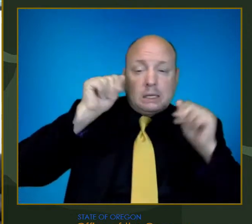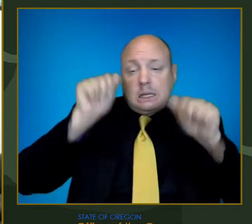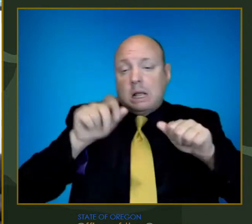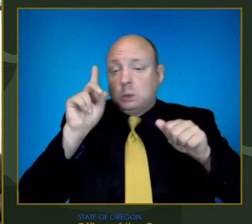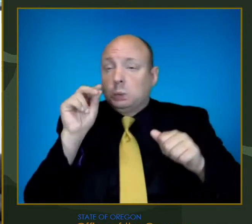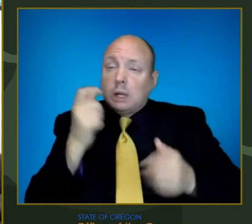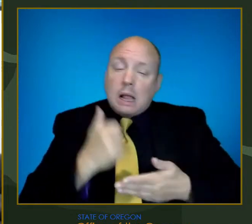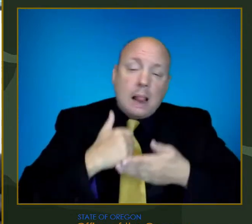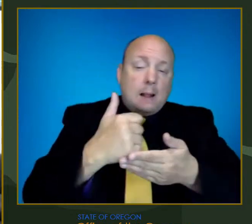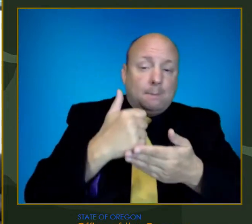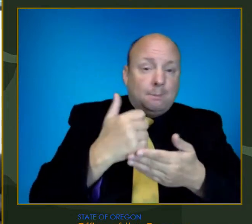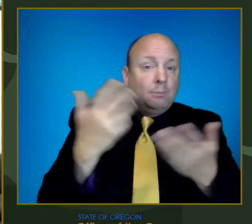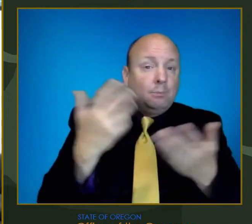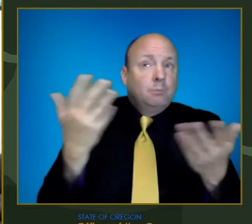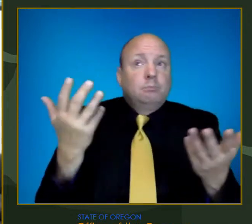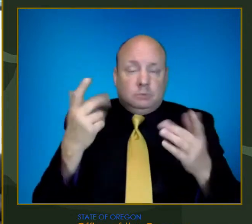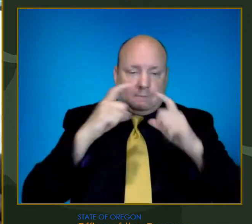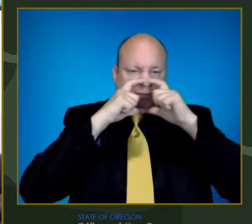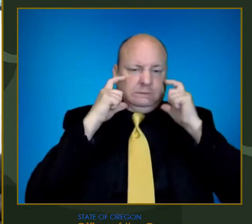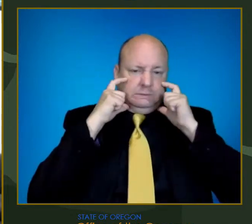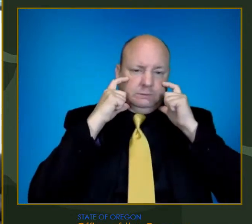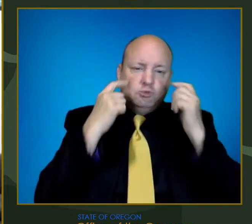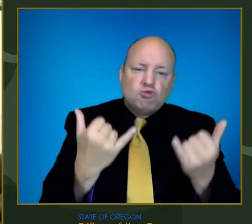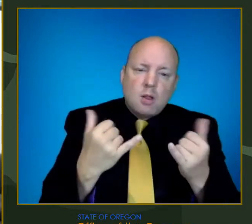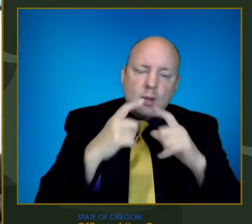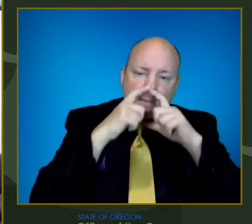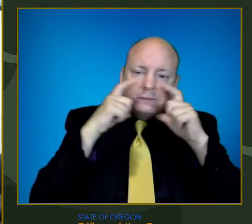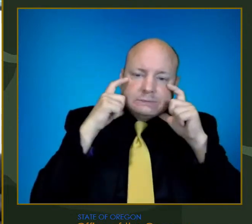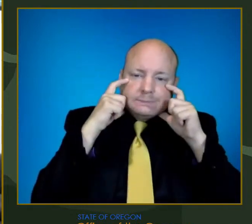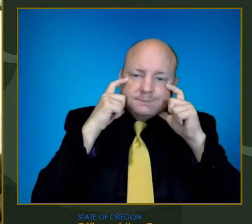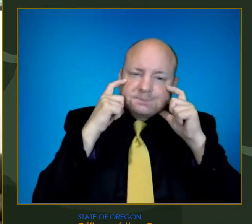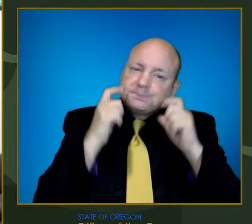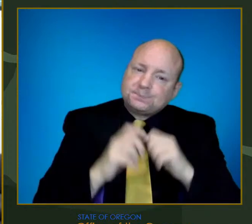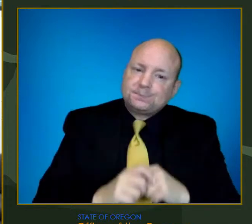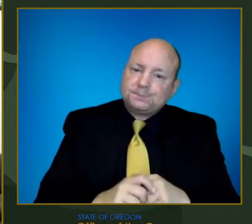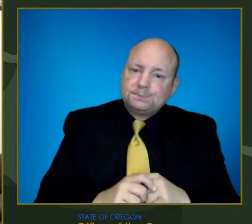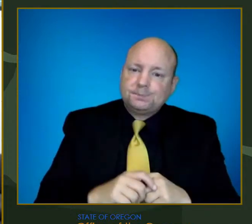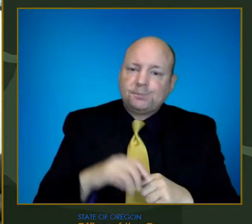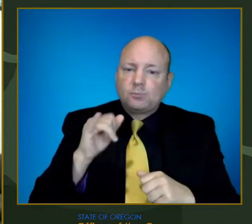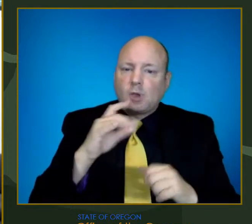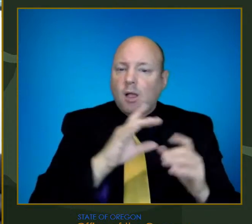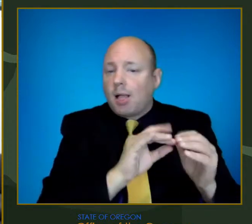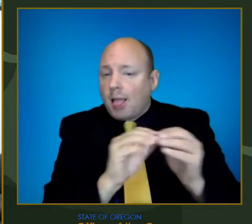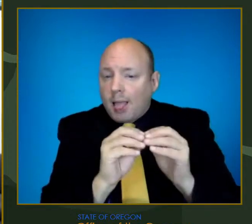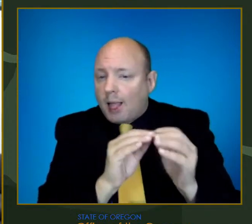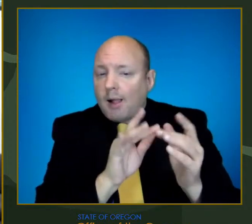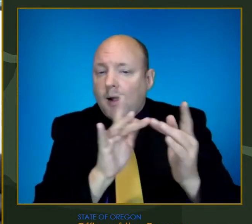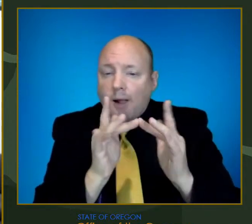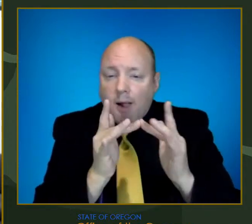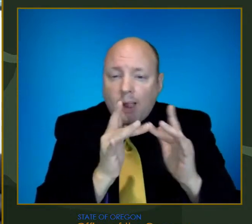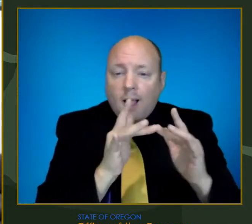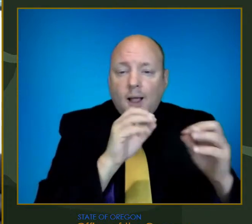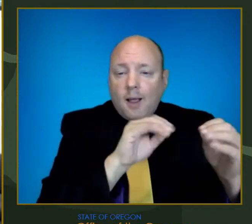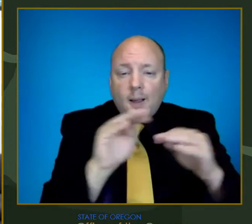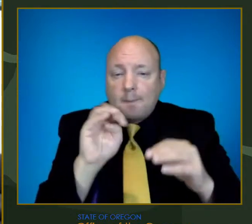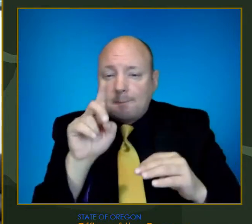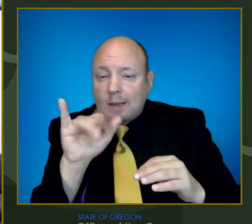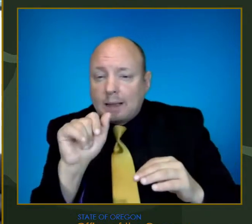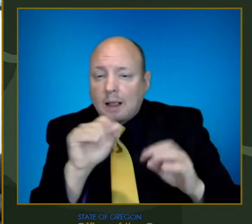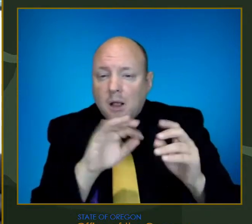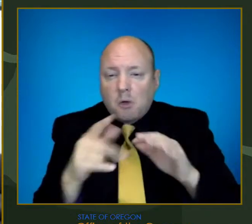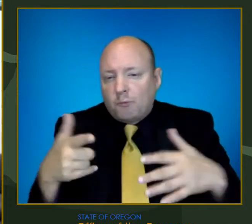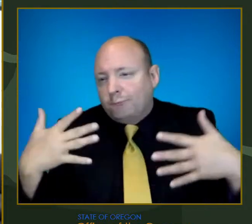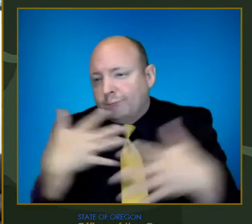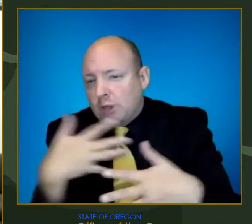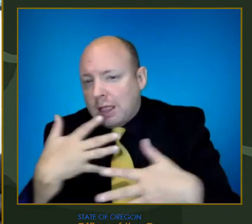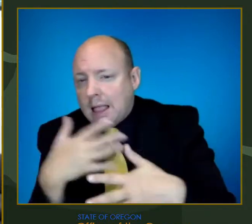masks. And I see a lot of commentary on social media and those kinds of things of, if you're afraid, you wear a mask, I'm not going to.